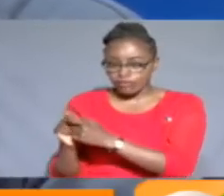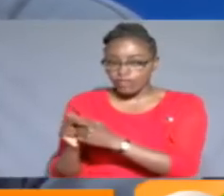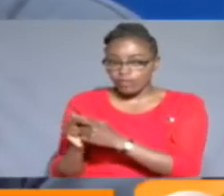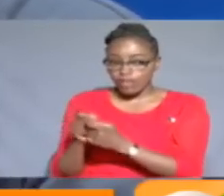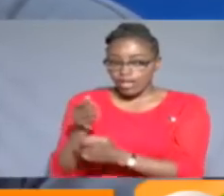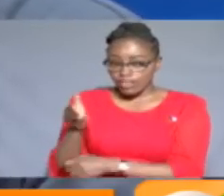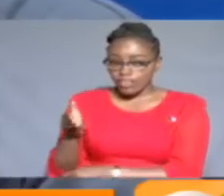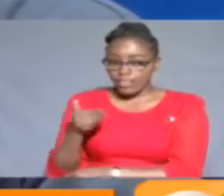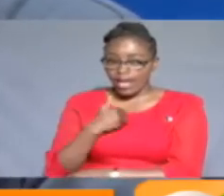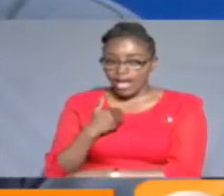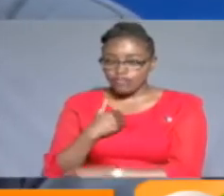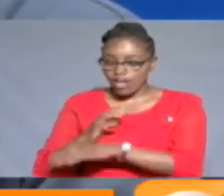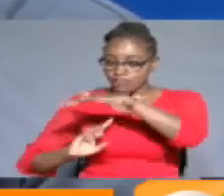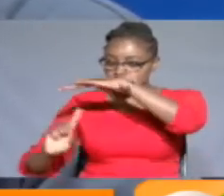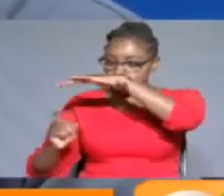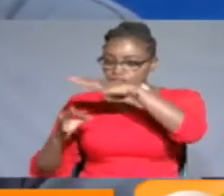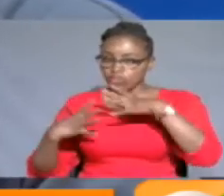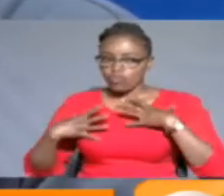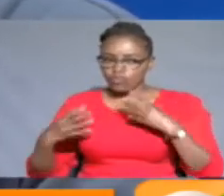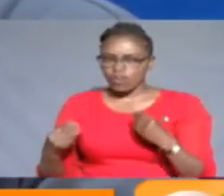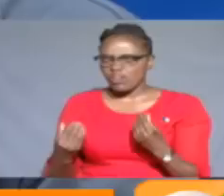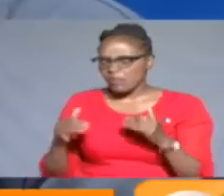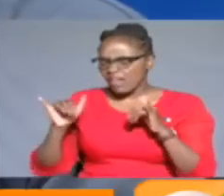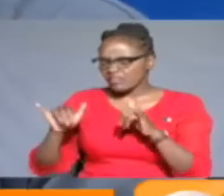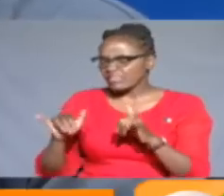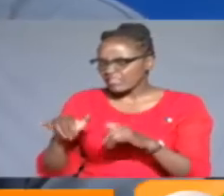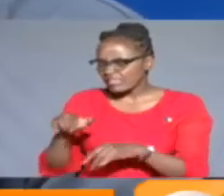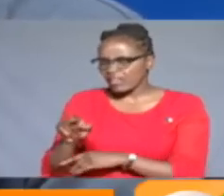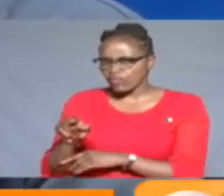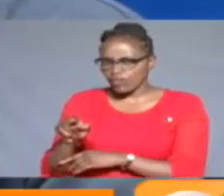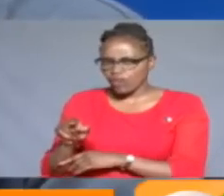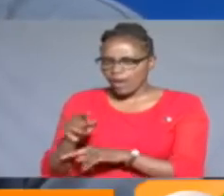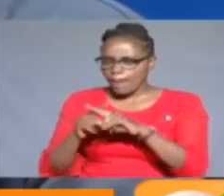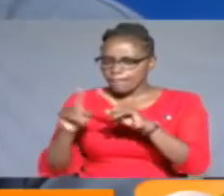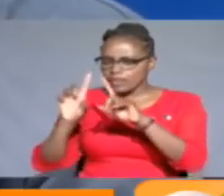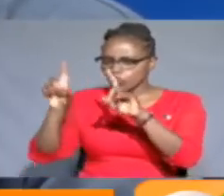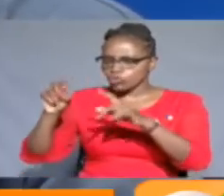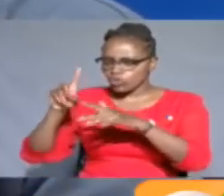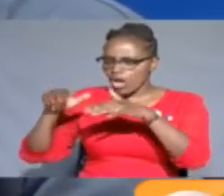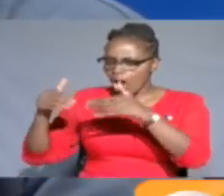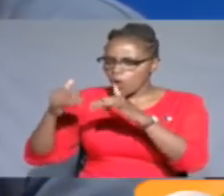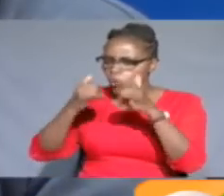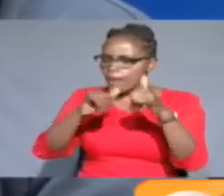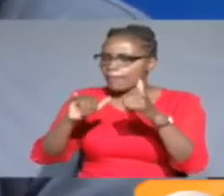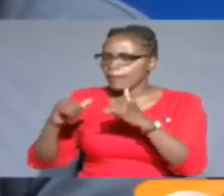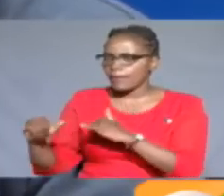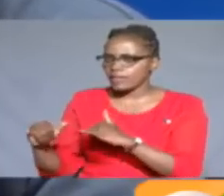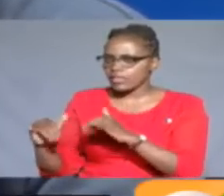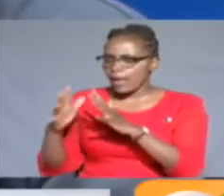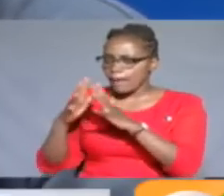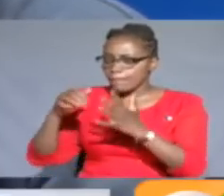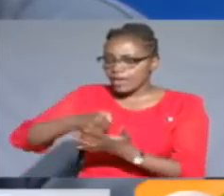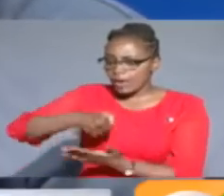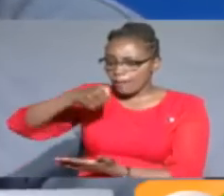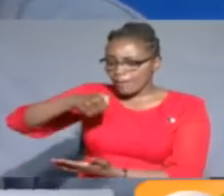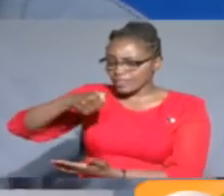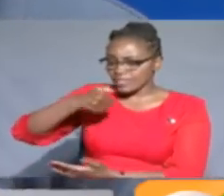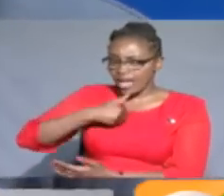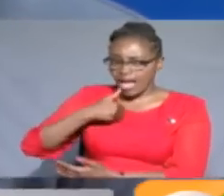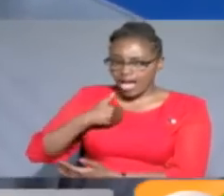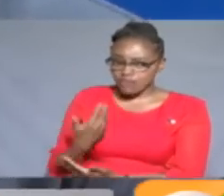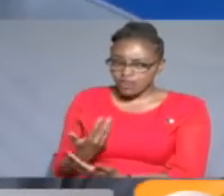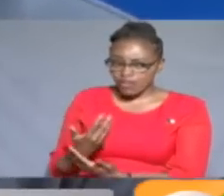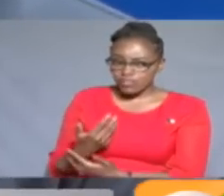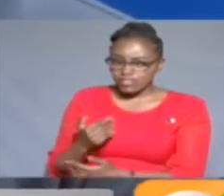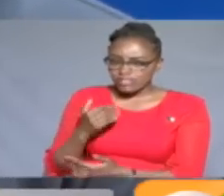existed in the Ministry of Health for the longest time. It's just a question of implementation because it has a huge budgetary allocation. That's and the it problem,